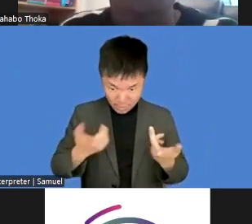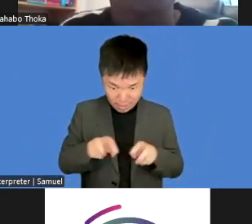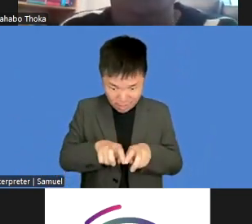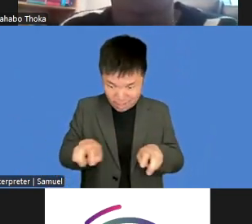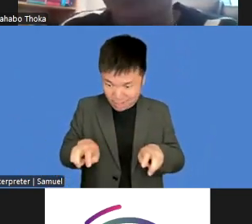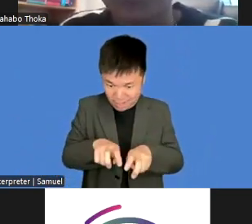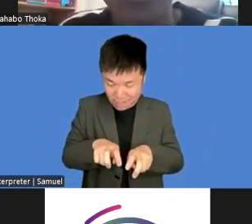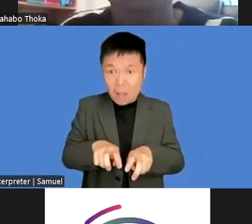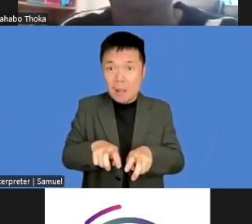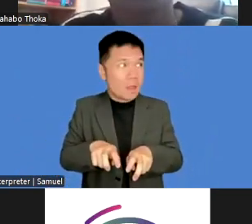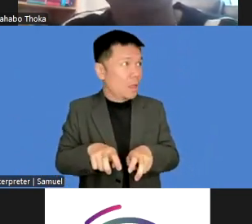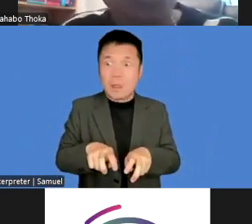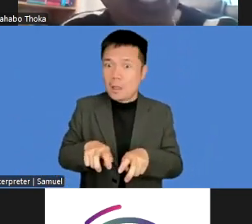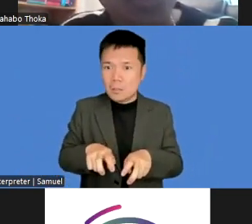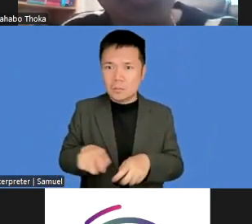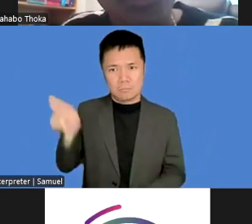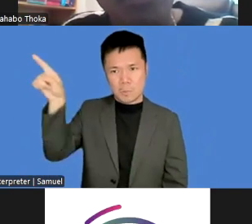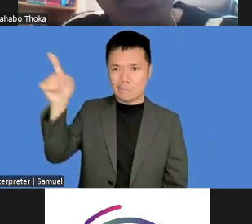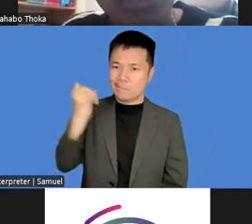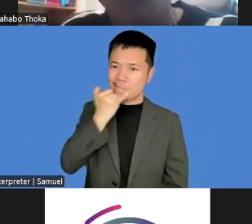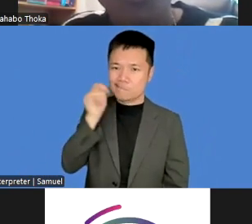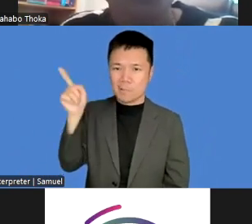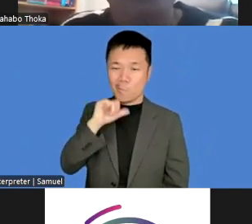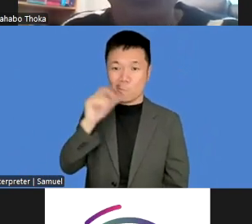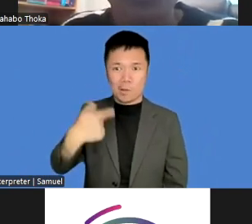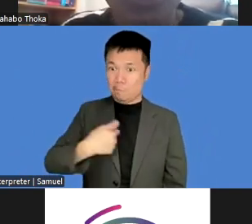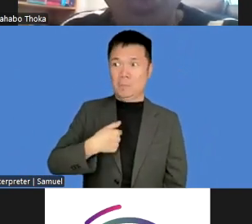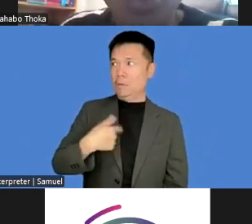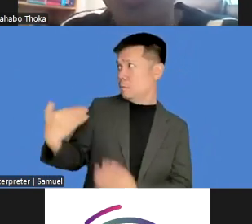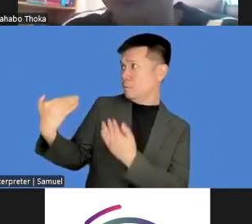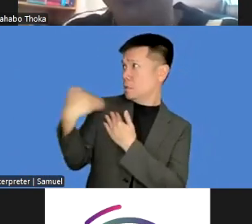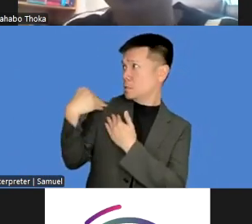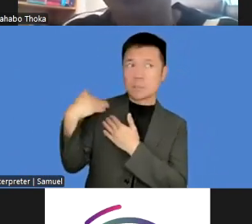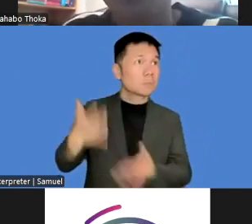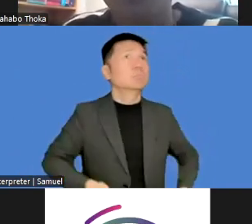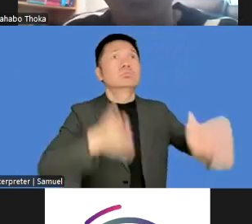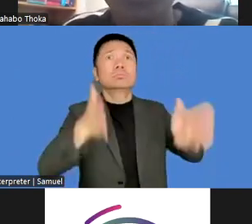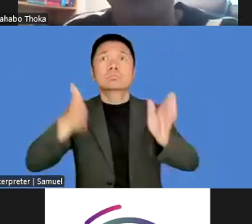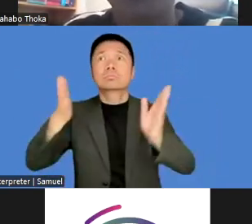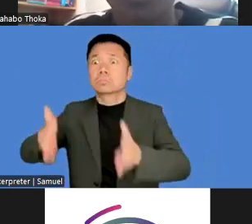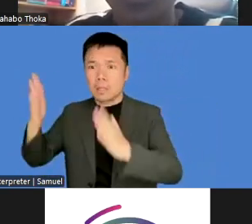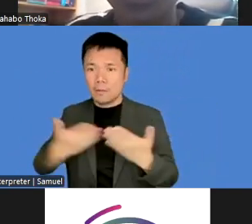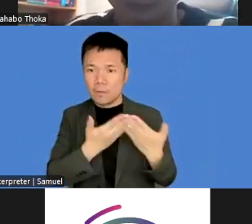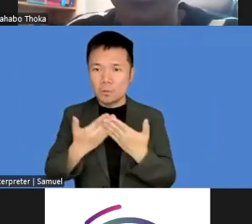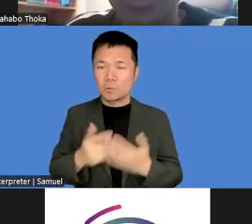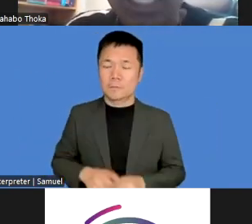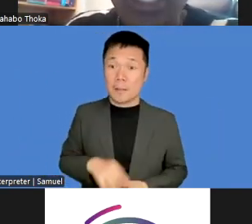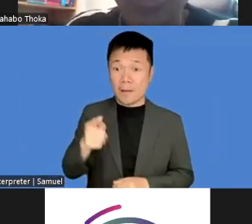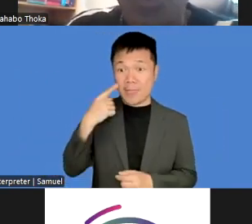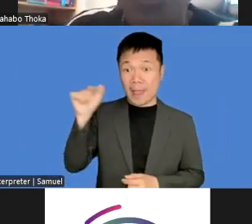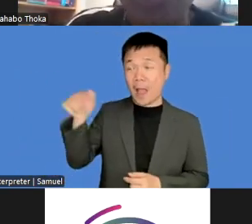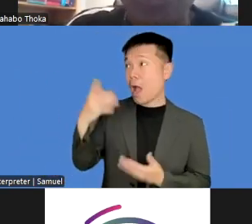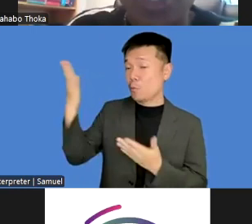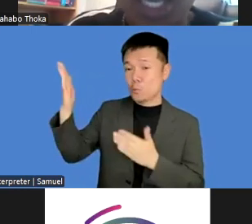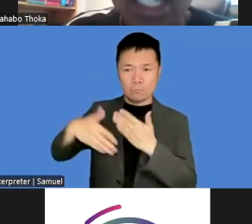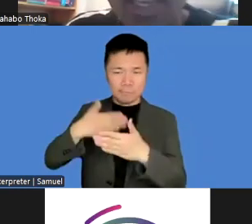context, mobile classes and all of those kinds of provisions were made available to schools. And as part of our monitoring and evaluation, as I said,